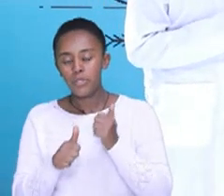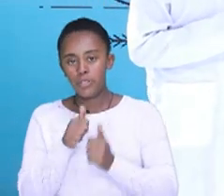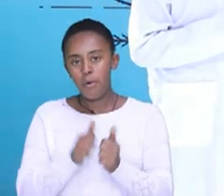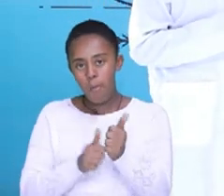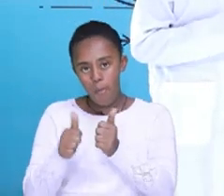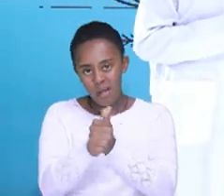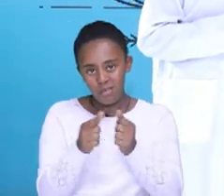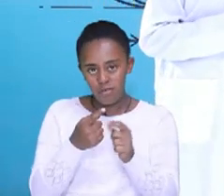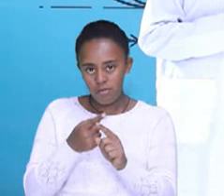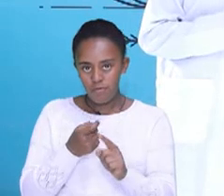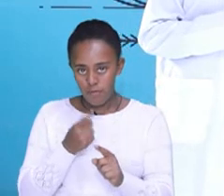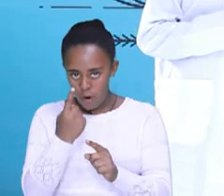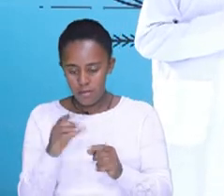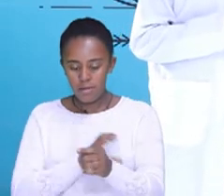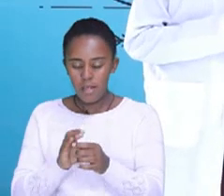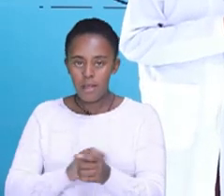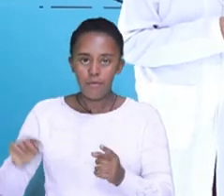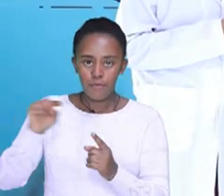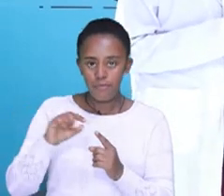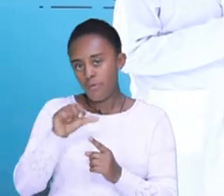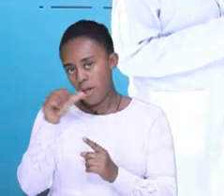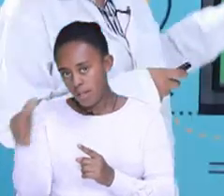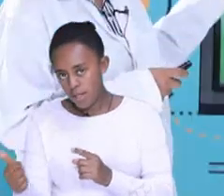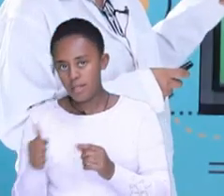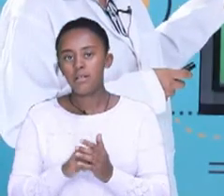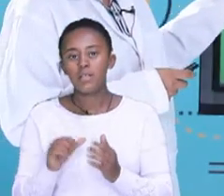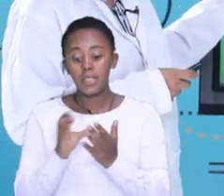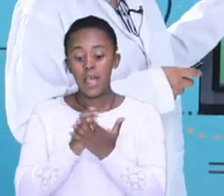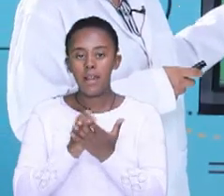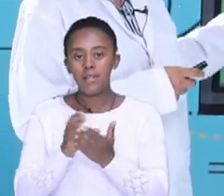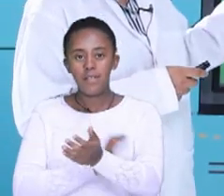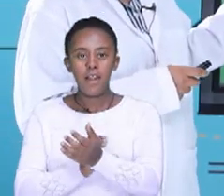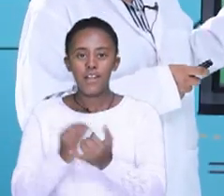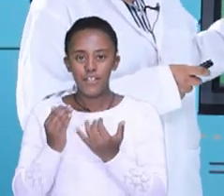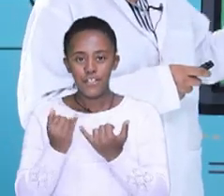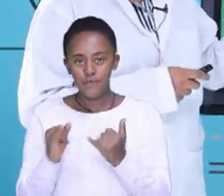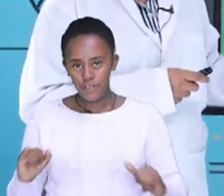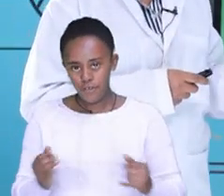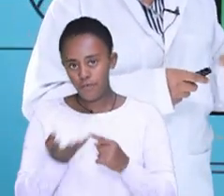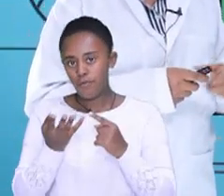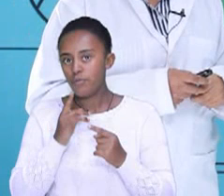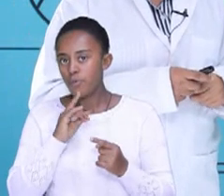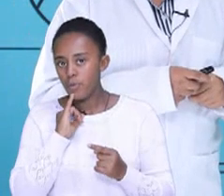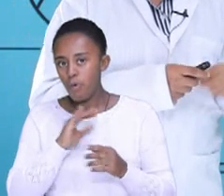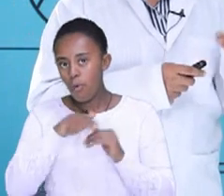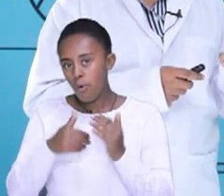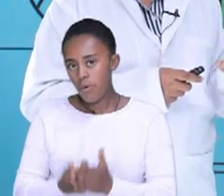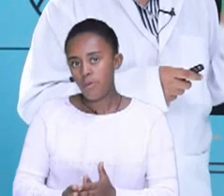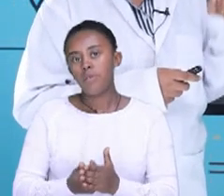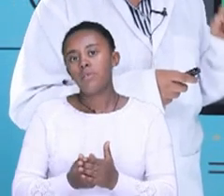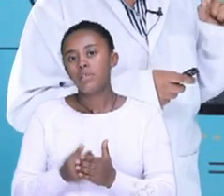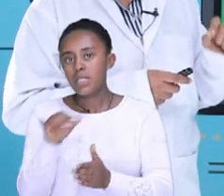passed from one cell to the other during cell division. And the fourth one, all cells have basically